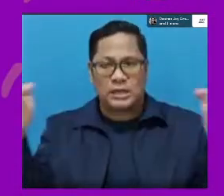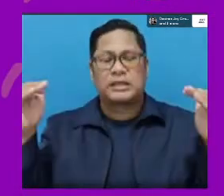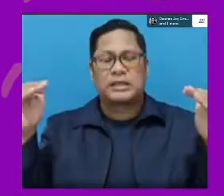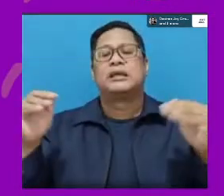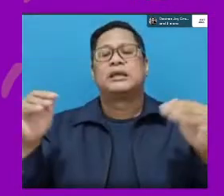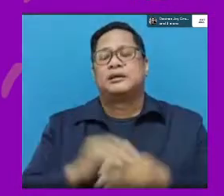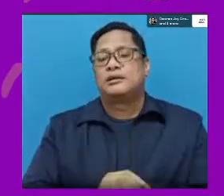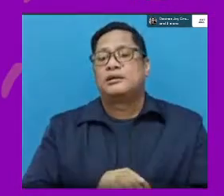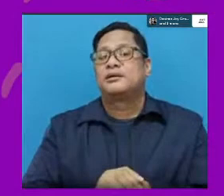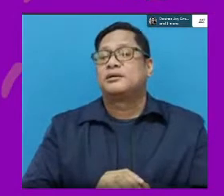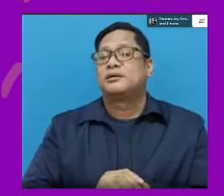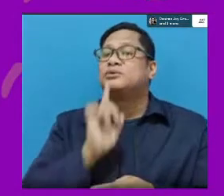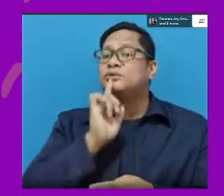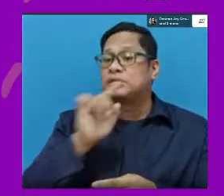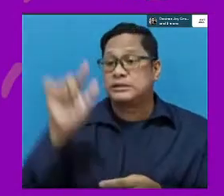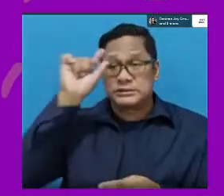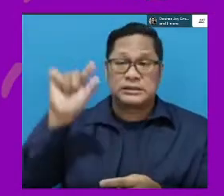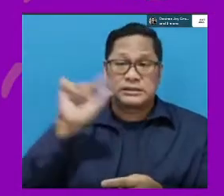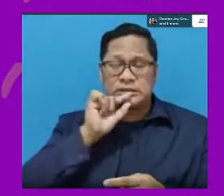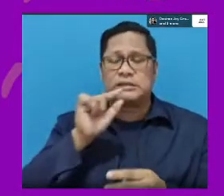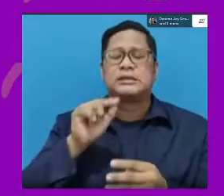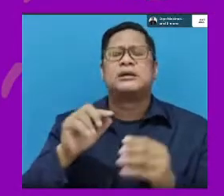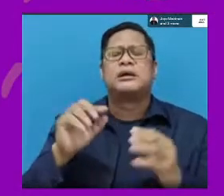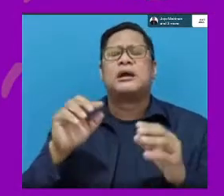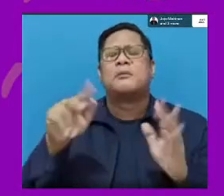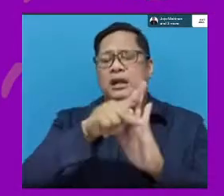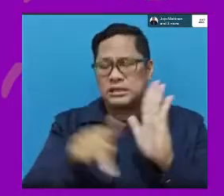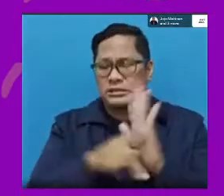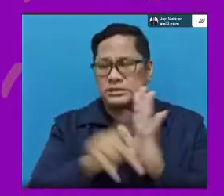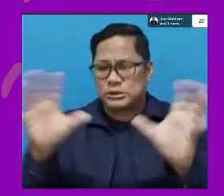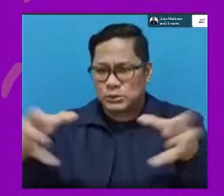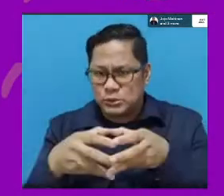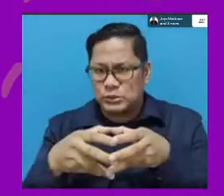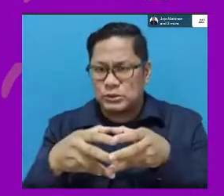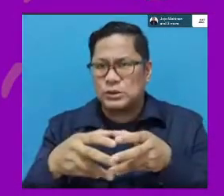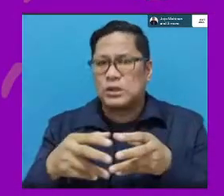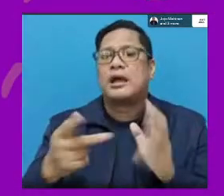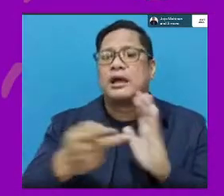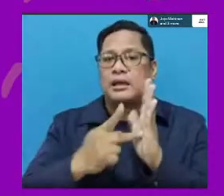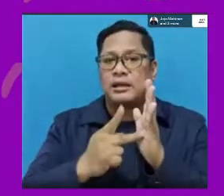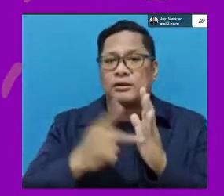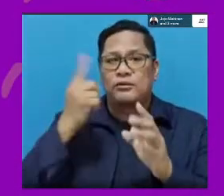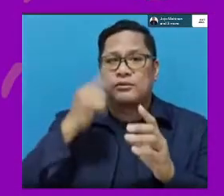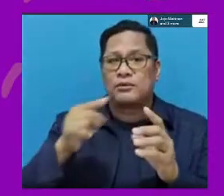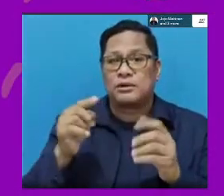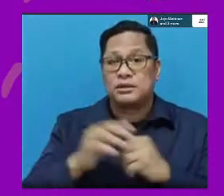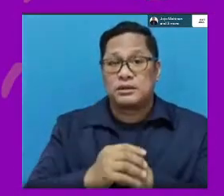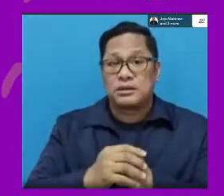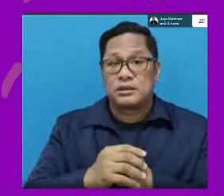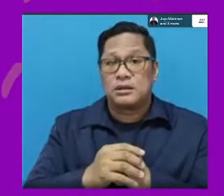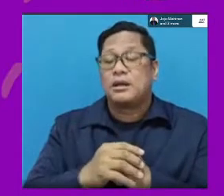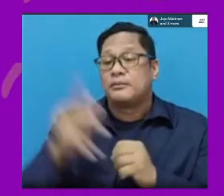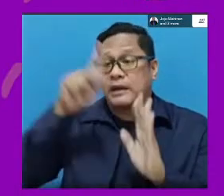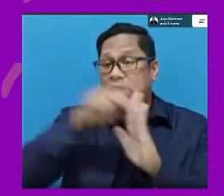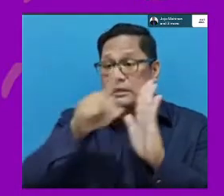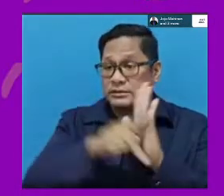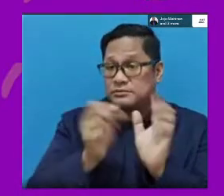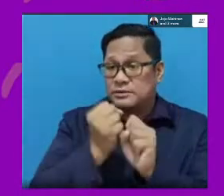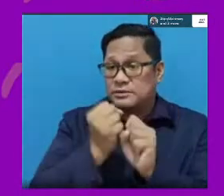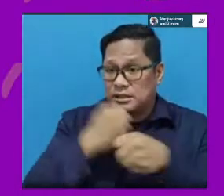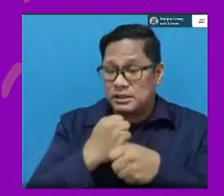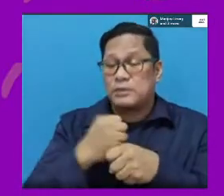Gender Policy Council will soon convene key external groups and stakeholders, policymakers, and political